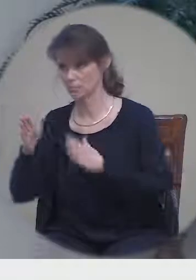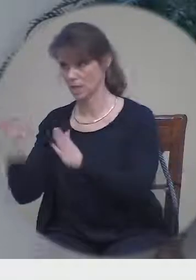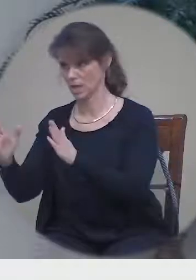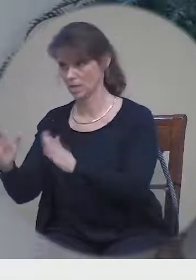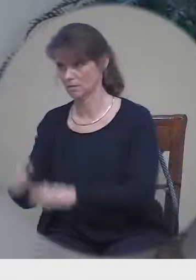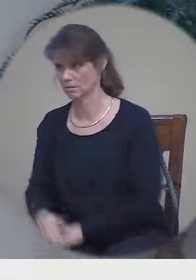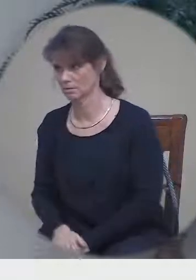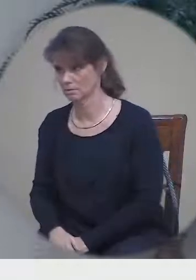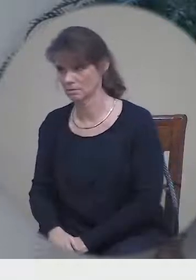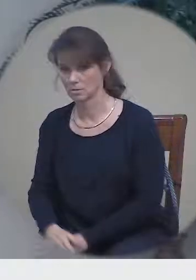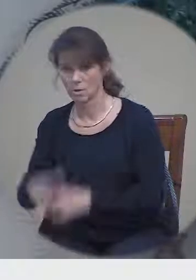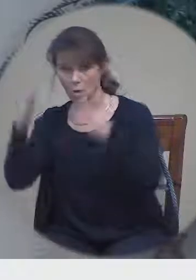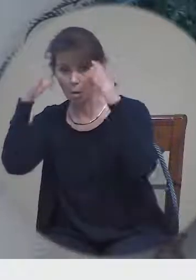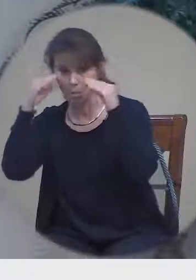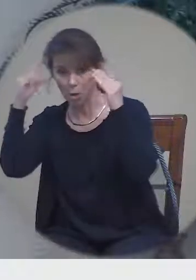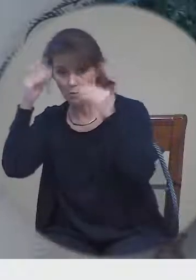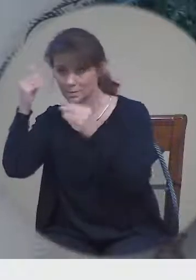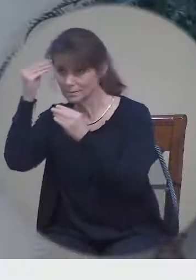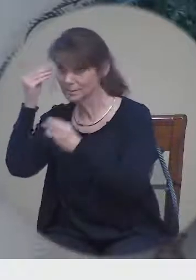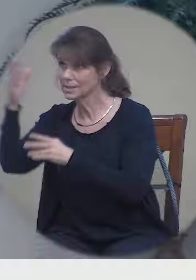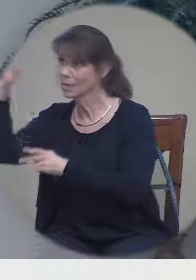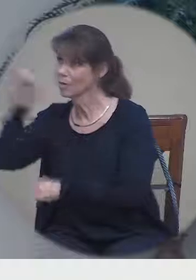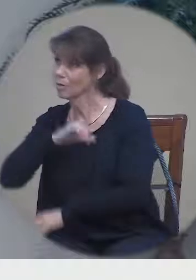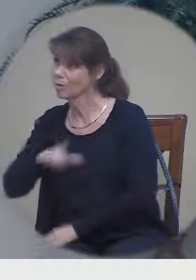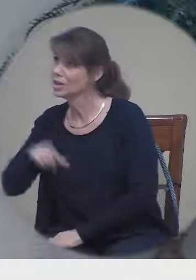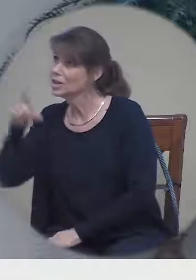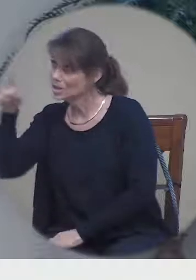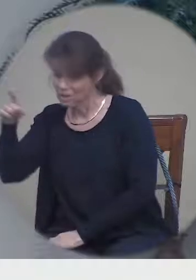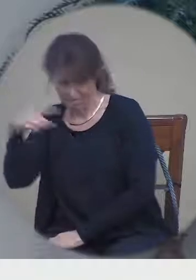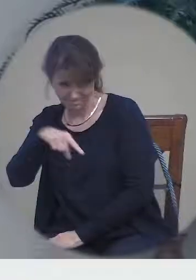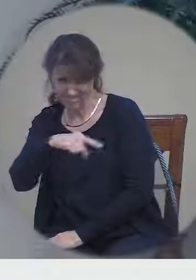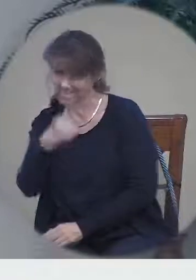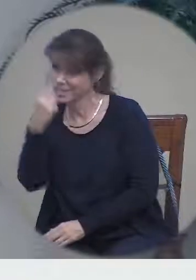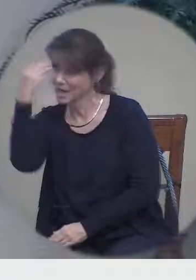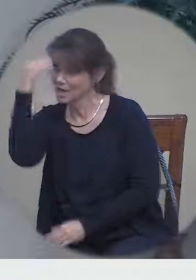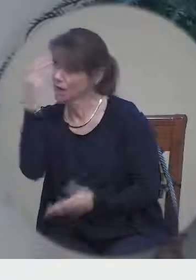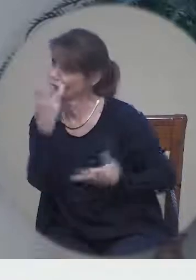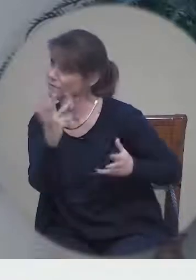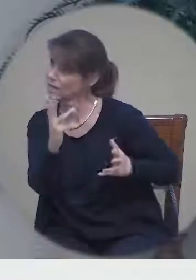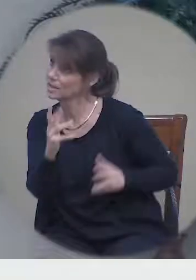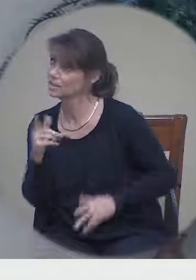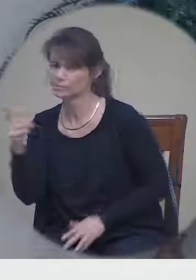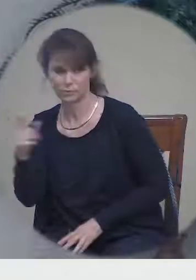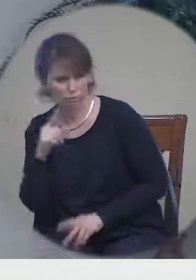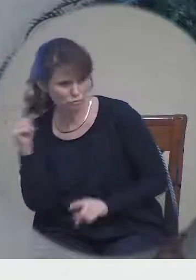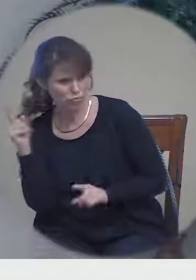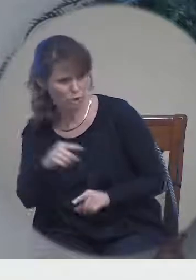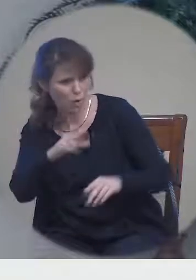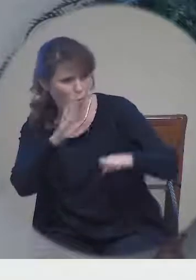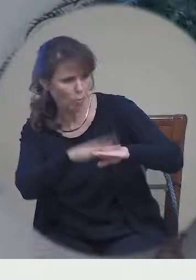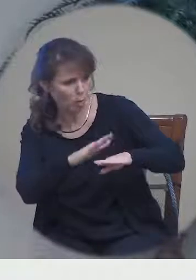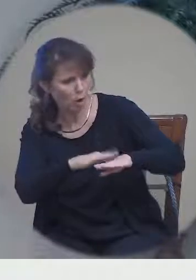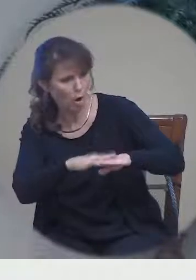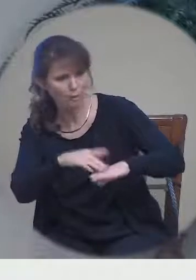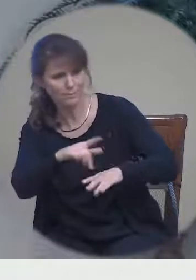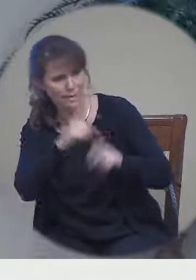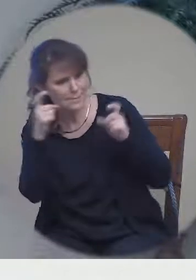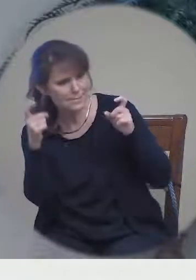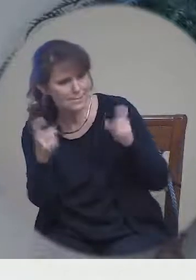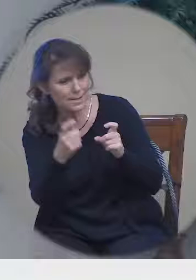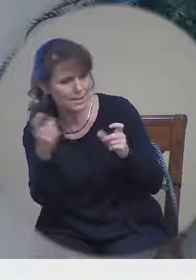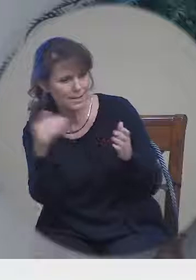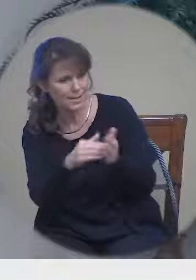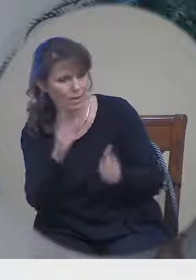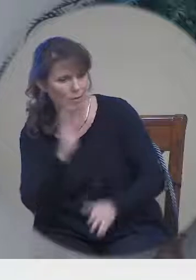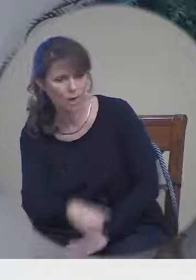said, they know, you told them. He said, go down and warn the people lest any break through to